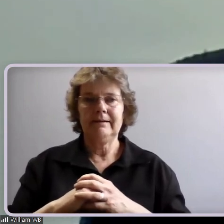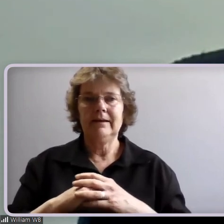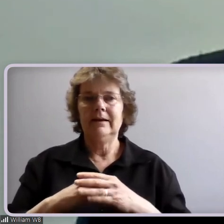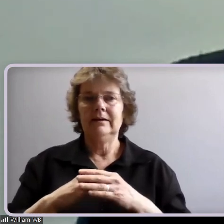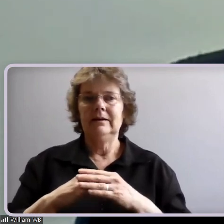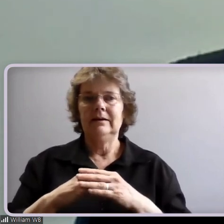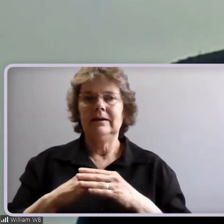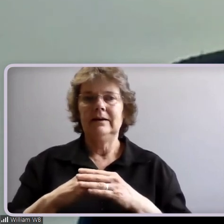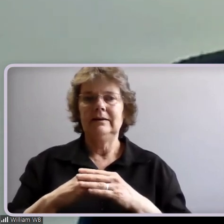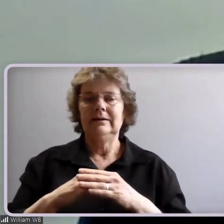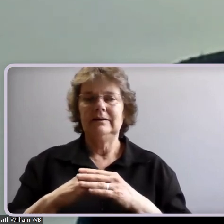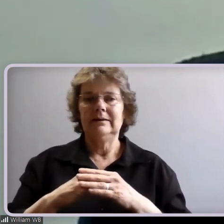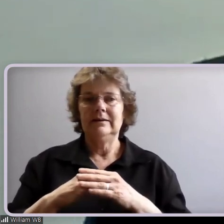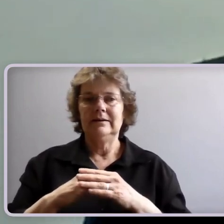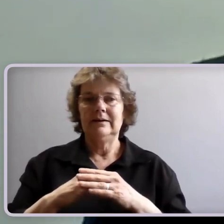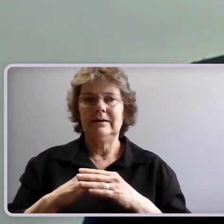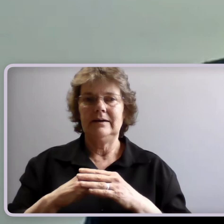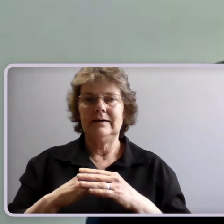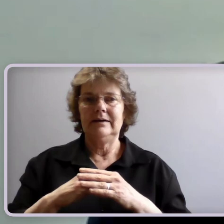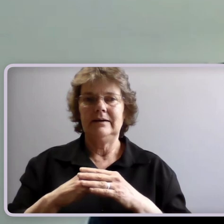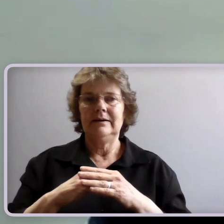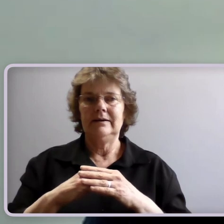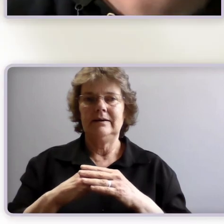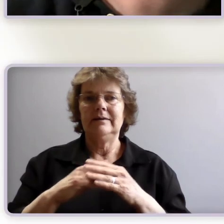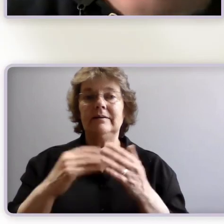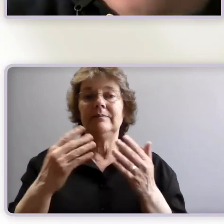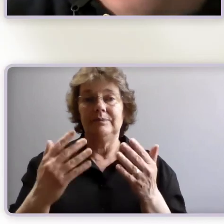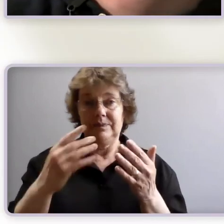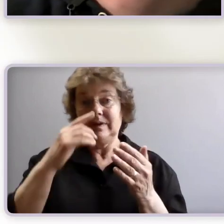on people experiencing COVID.